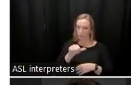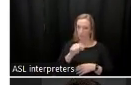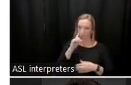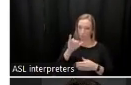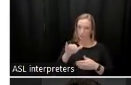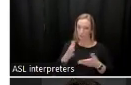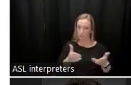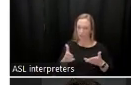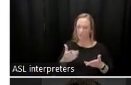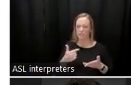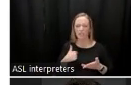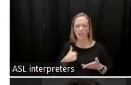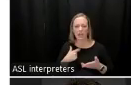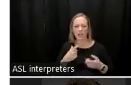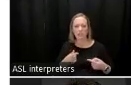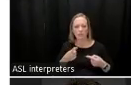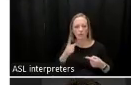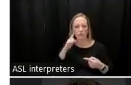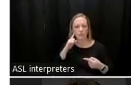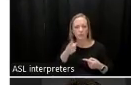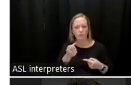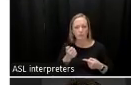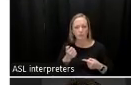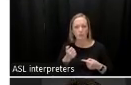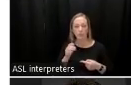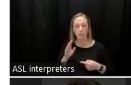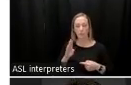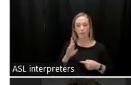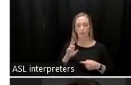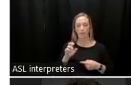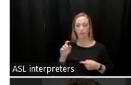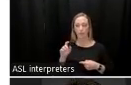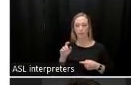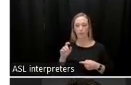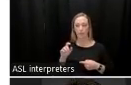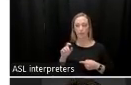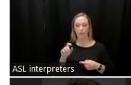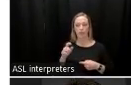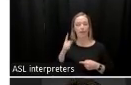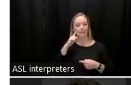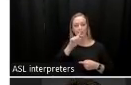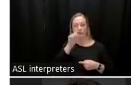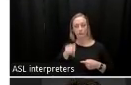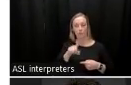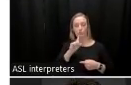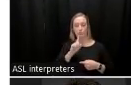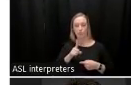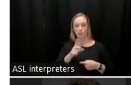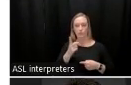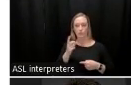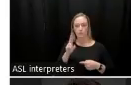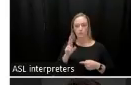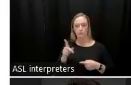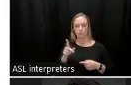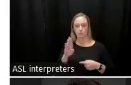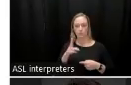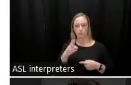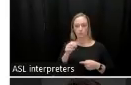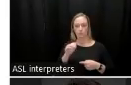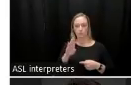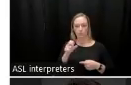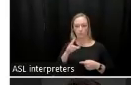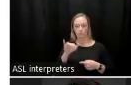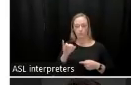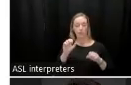I had trouble hearing. I'm sorry. Can you rebudget? I think what Dr. Habashi is asking, can you